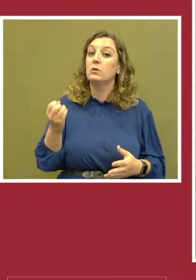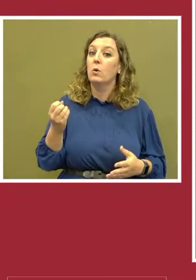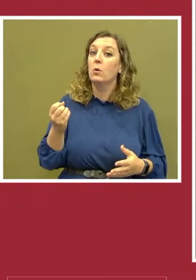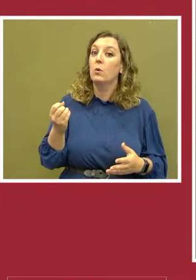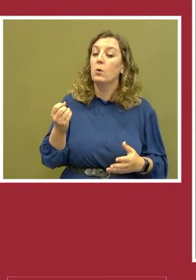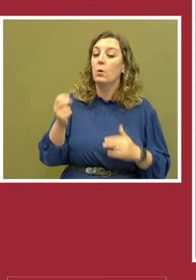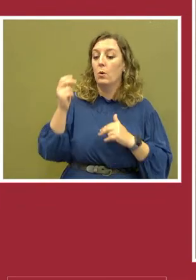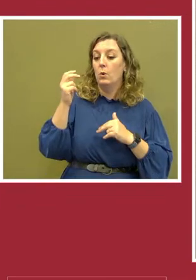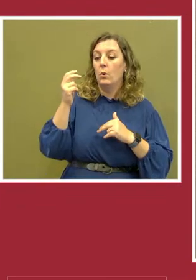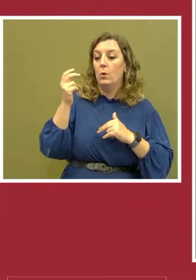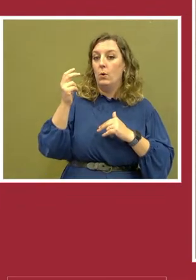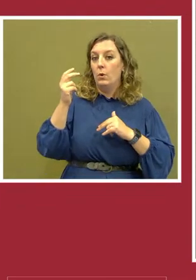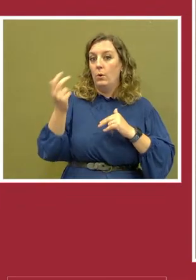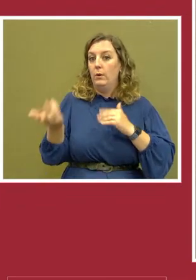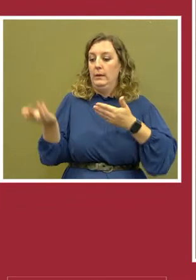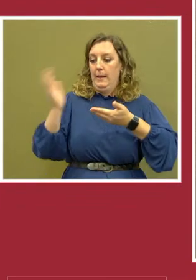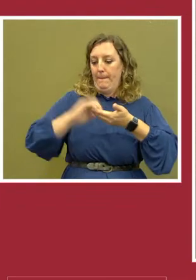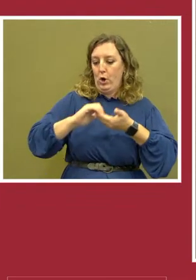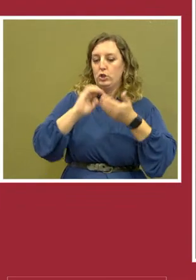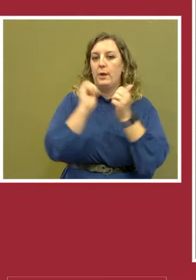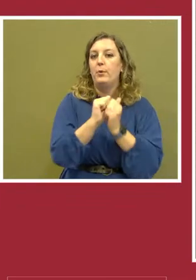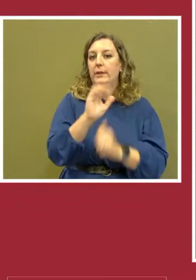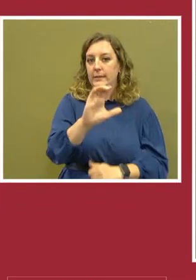And so building a partnership with COCC.